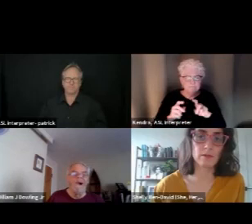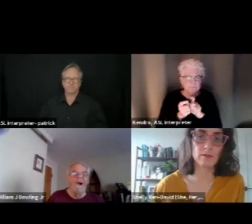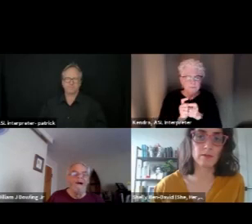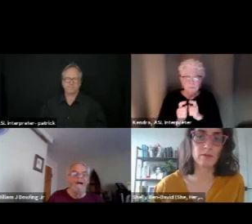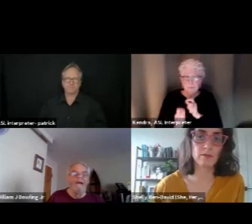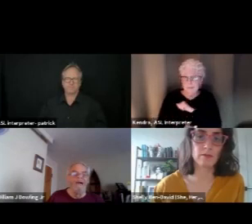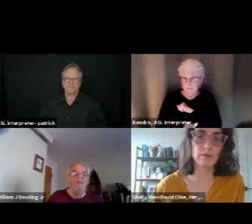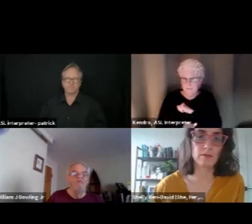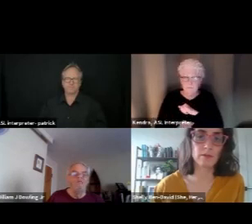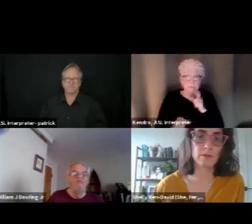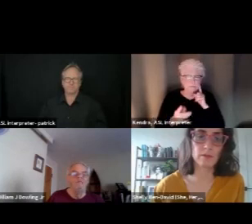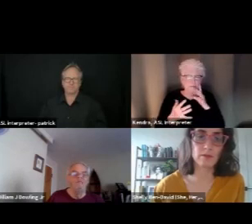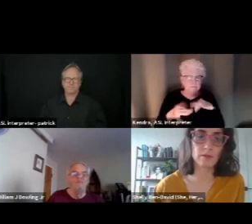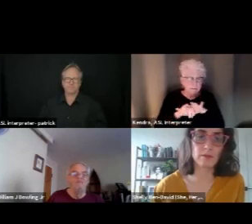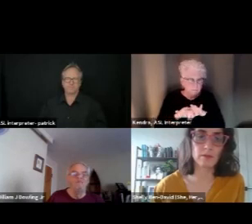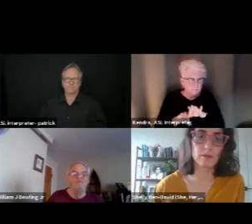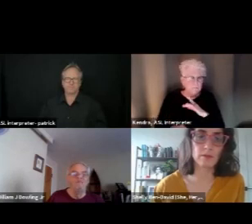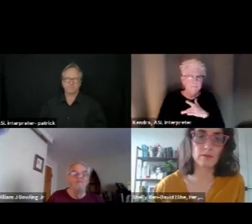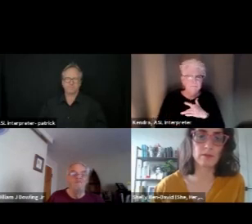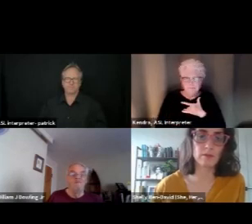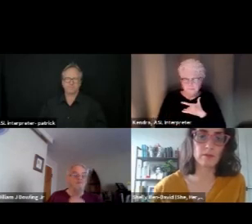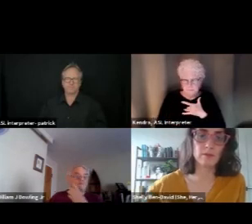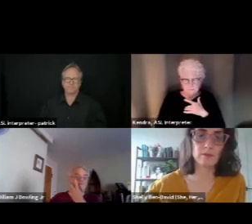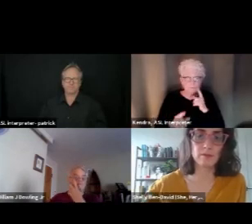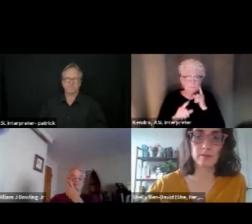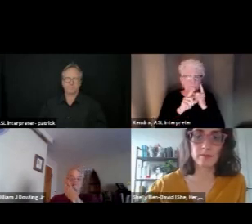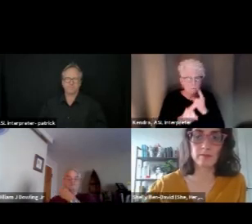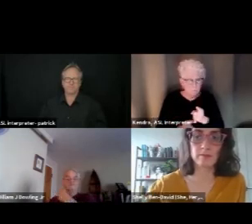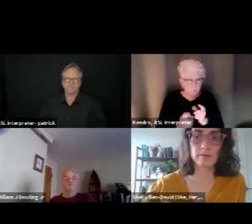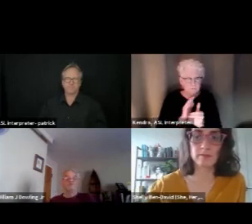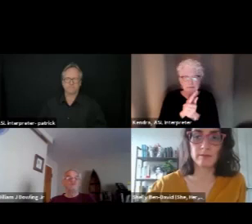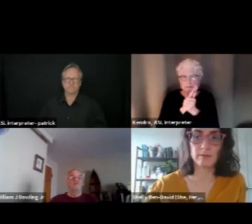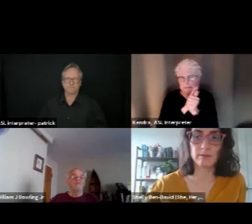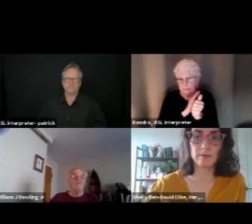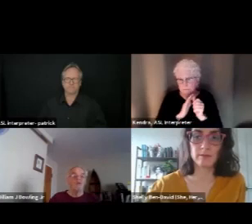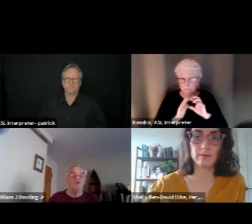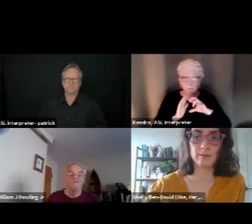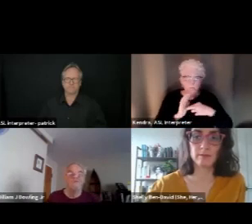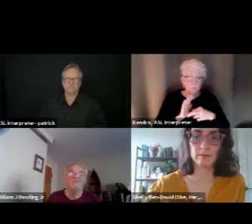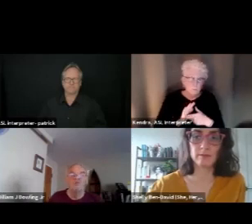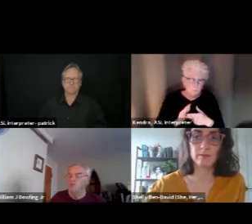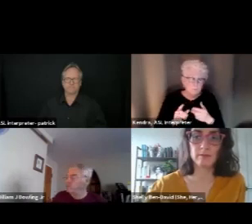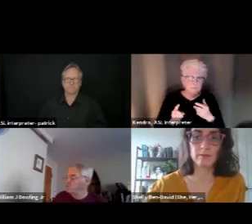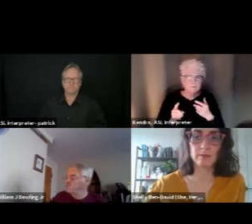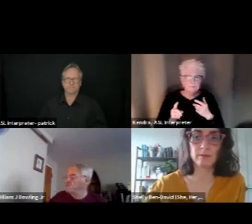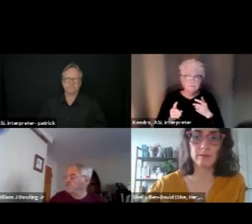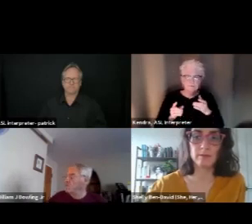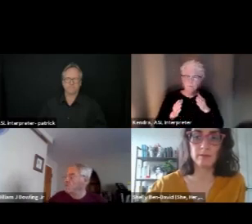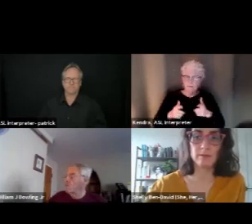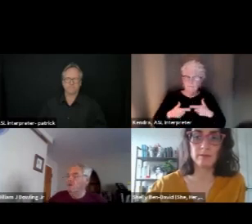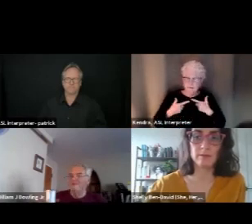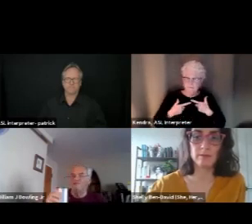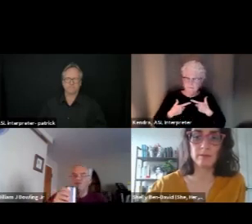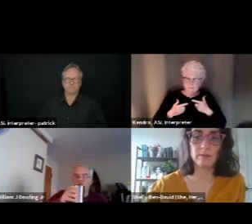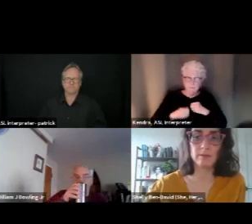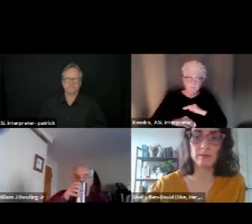living a satisfying, hopeful, and contributing life, even within the limitations caused by illness. Recovery involves the development of new meaning and purpose in